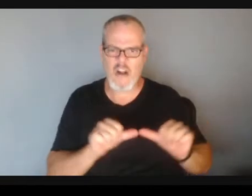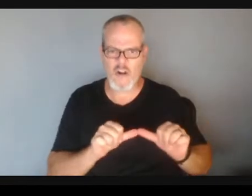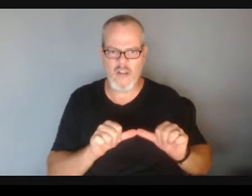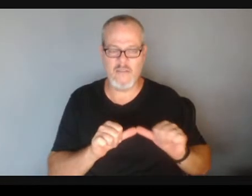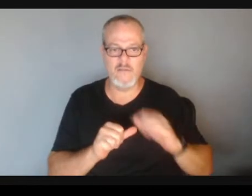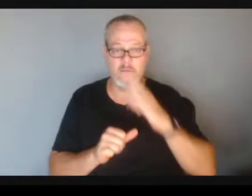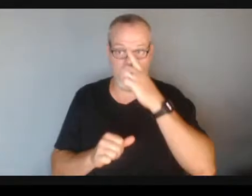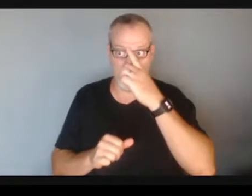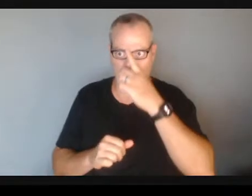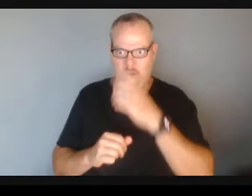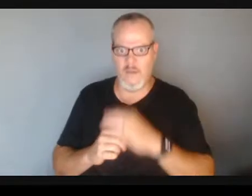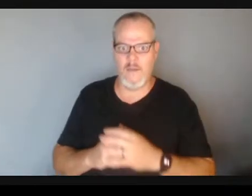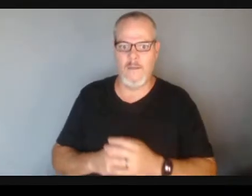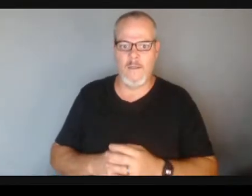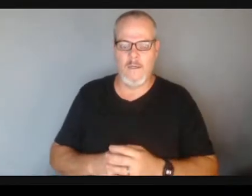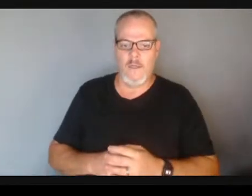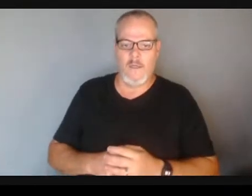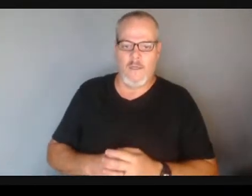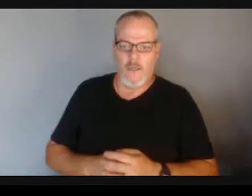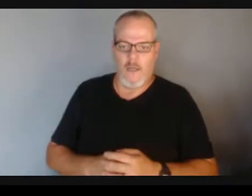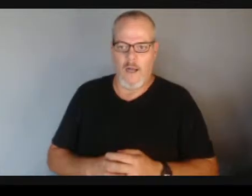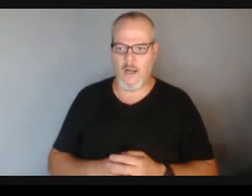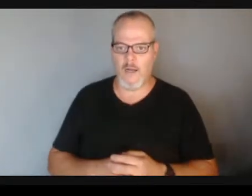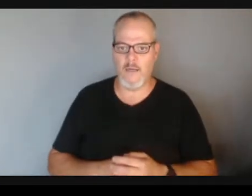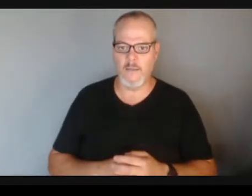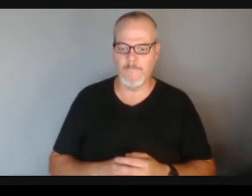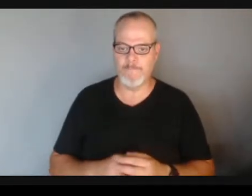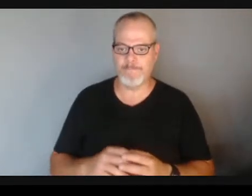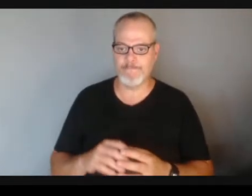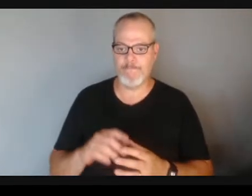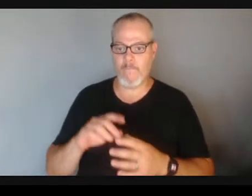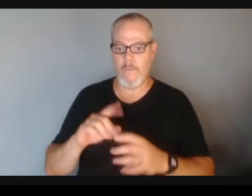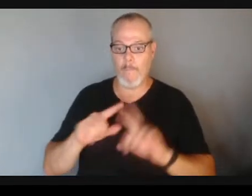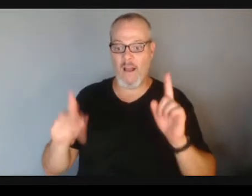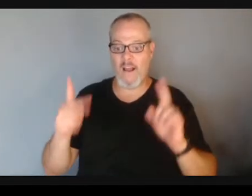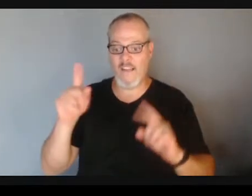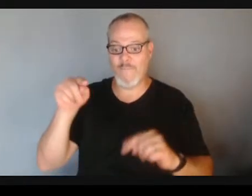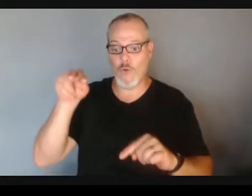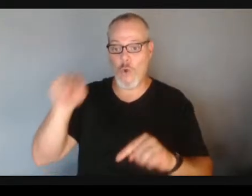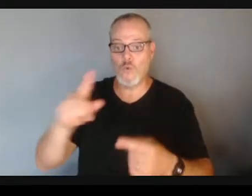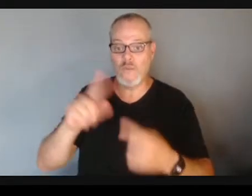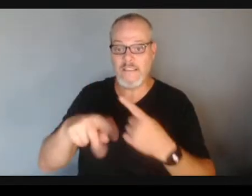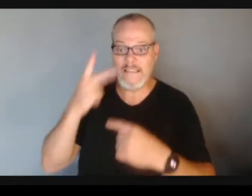But if you go, say, Pi'ikau and Puna down by Pohiki,